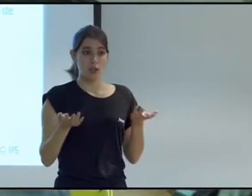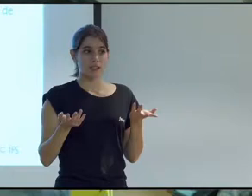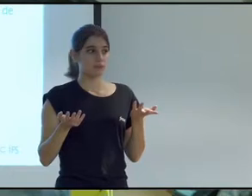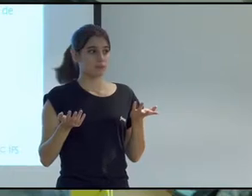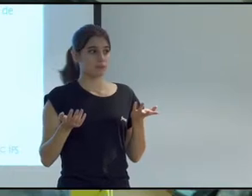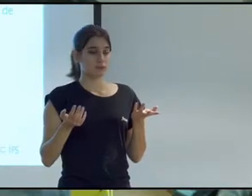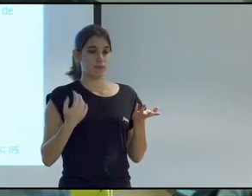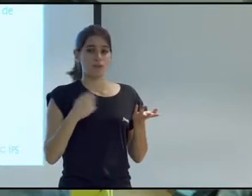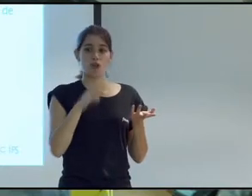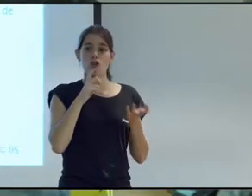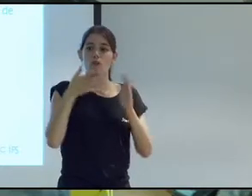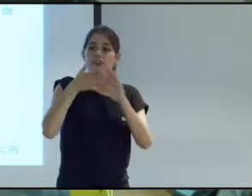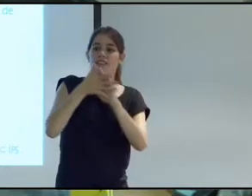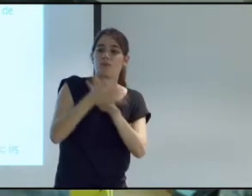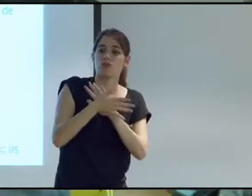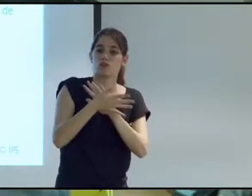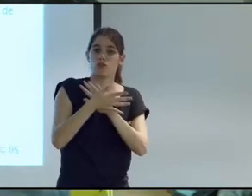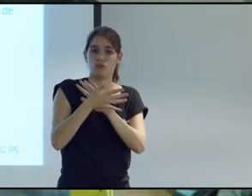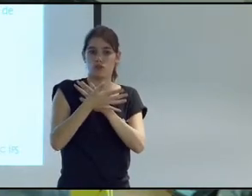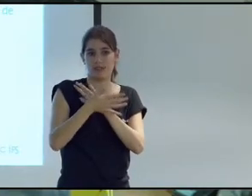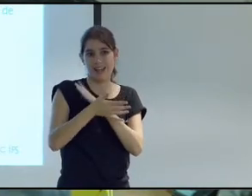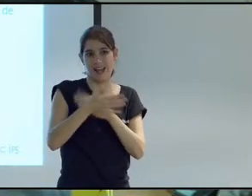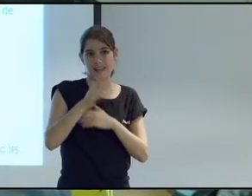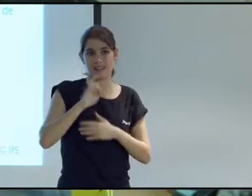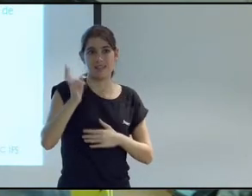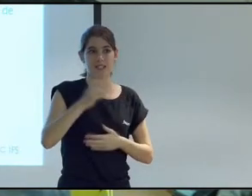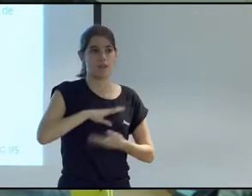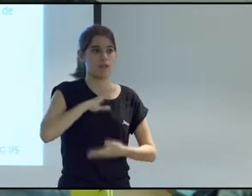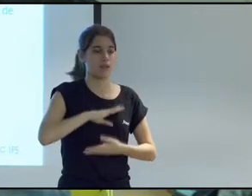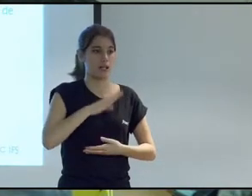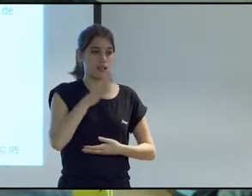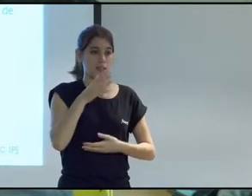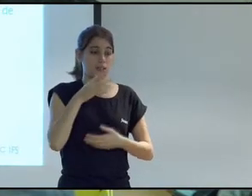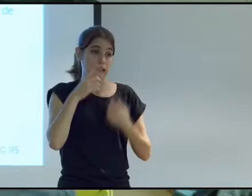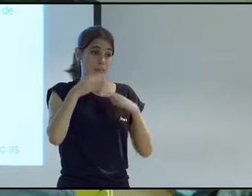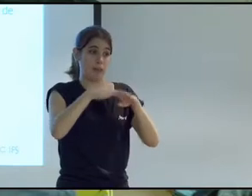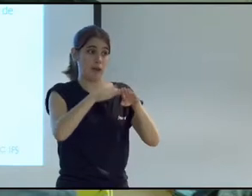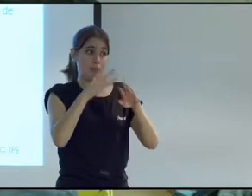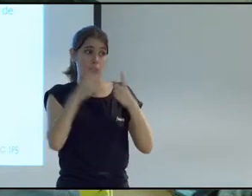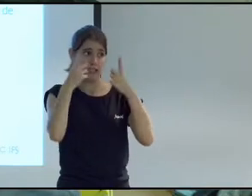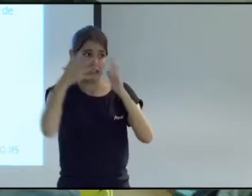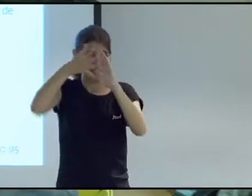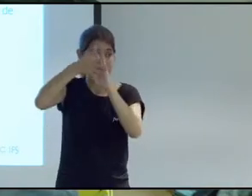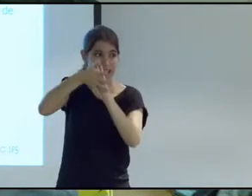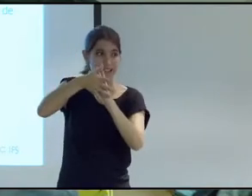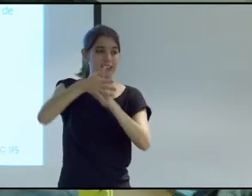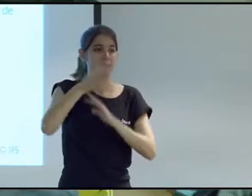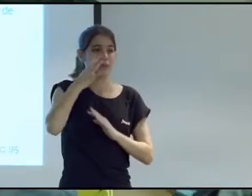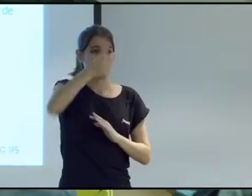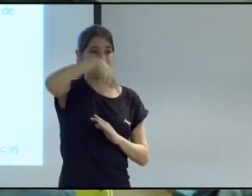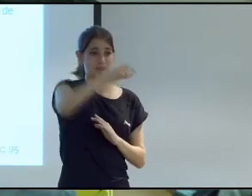So how can one define functional diversity? I'm going to try,